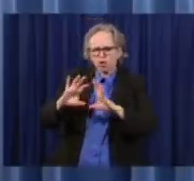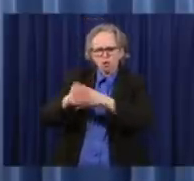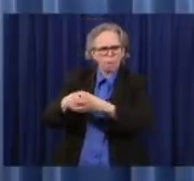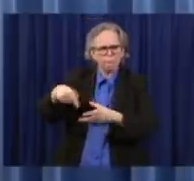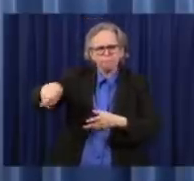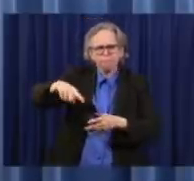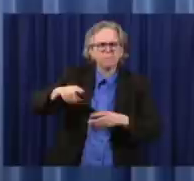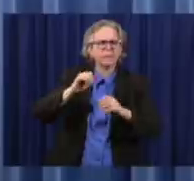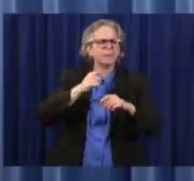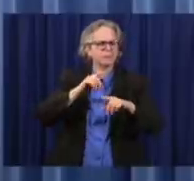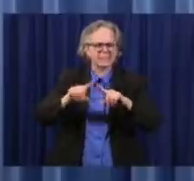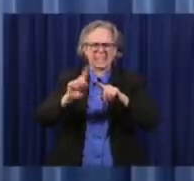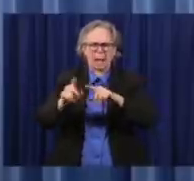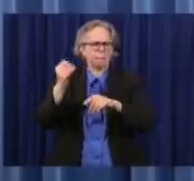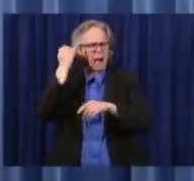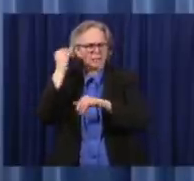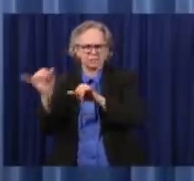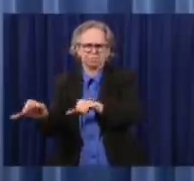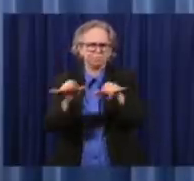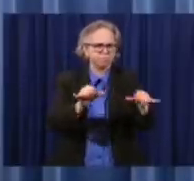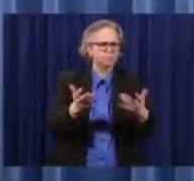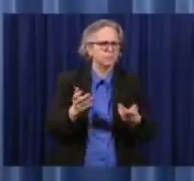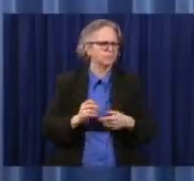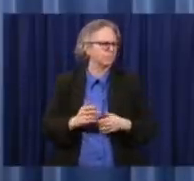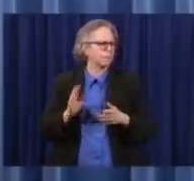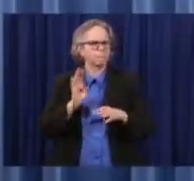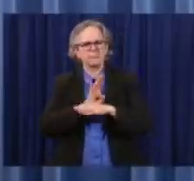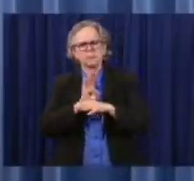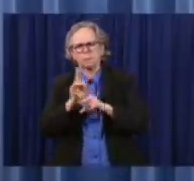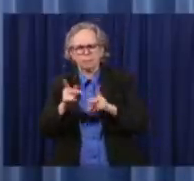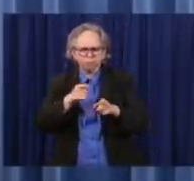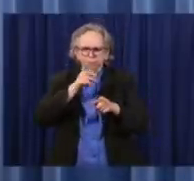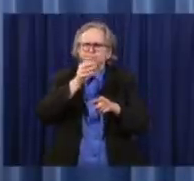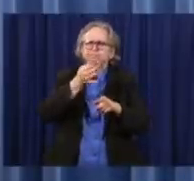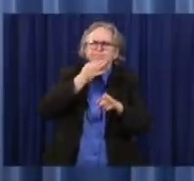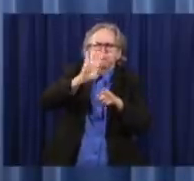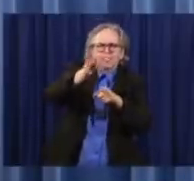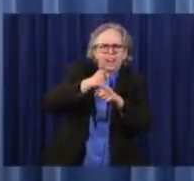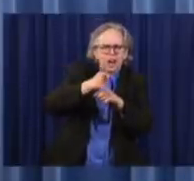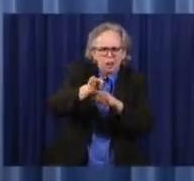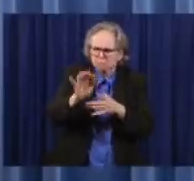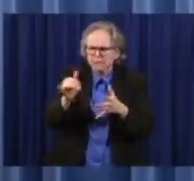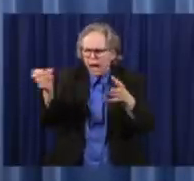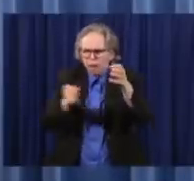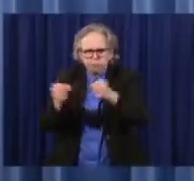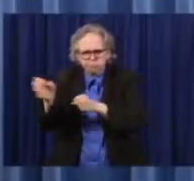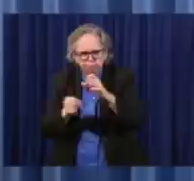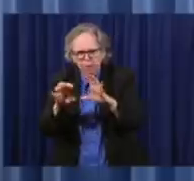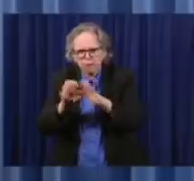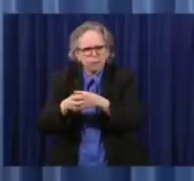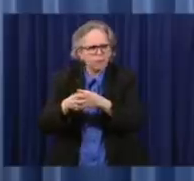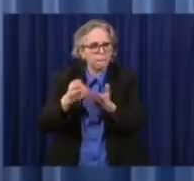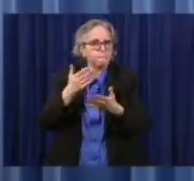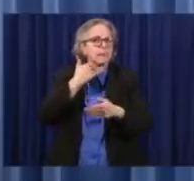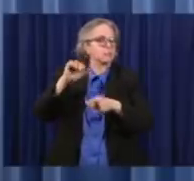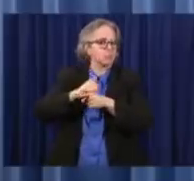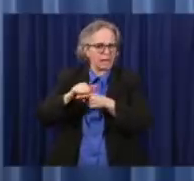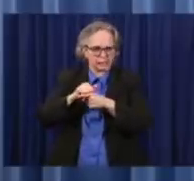business people, health people, putting them together, and letting them come up with best practices that are actually will